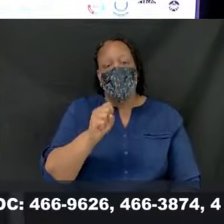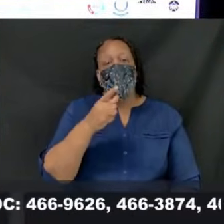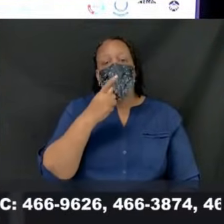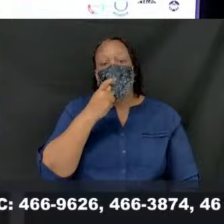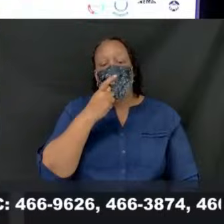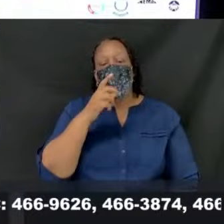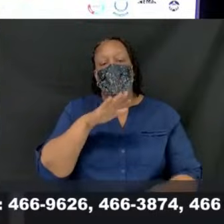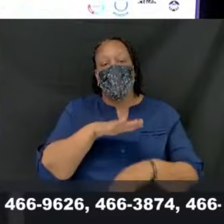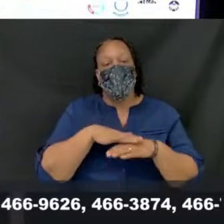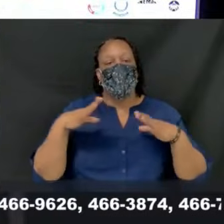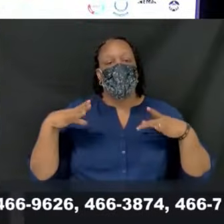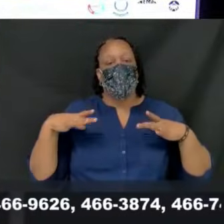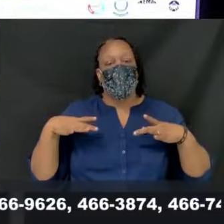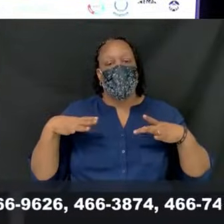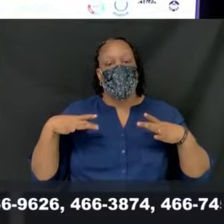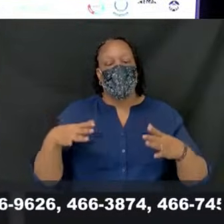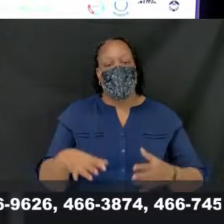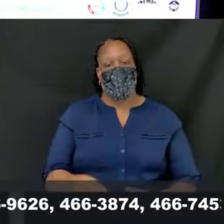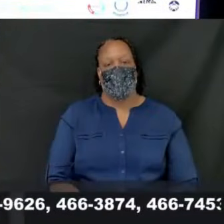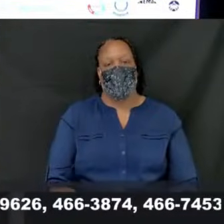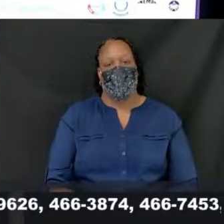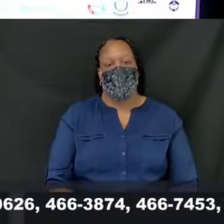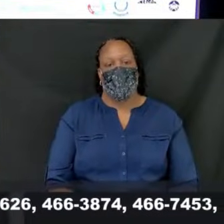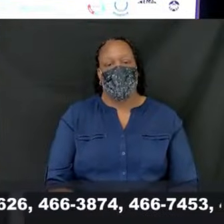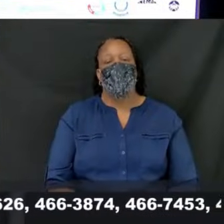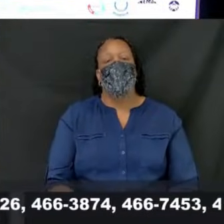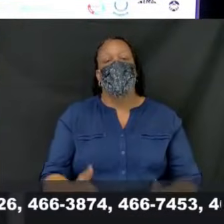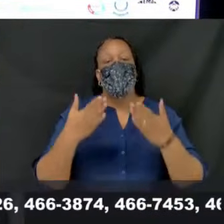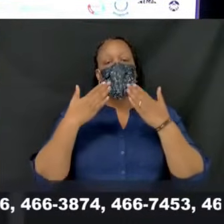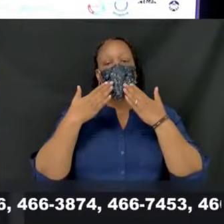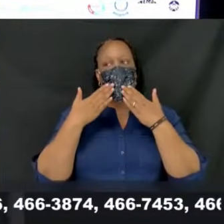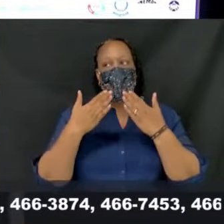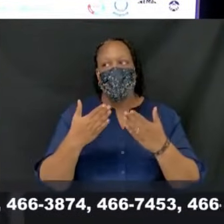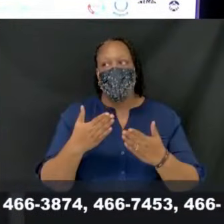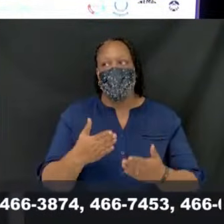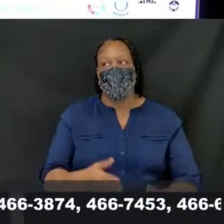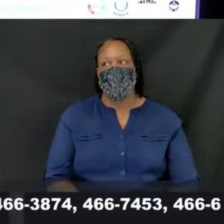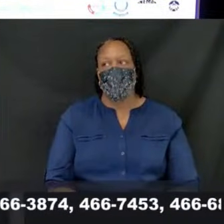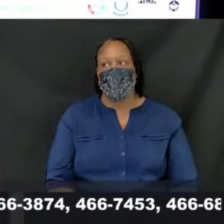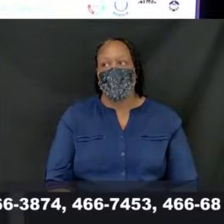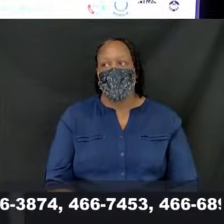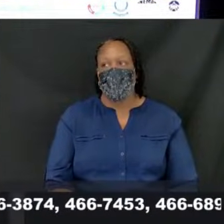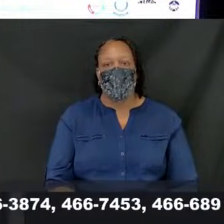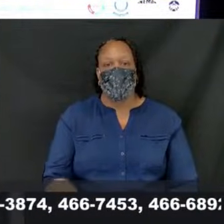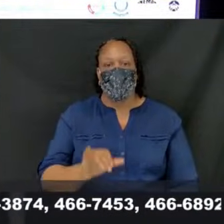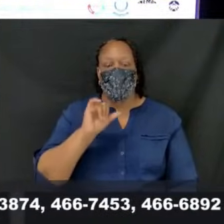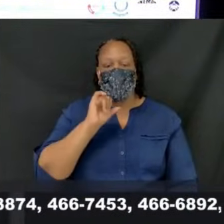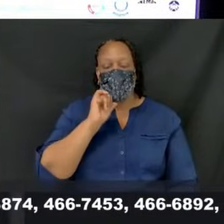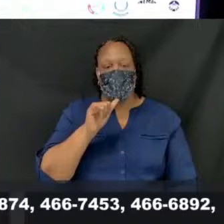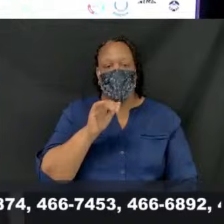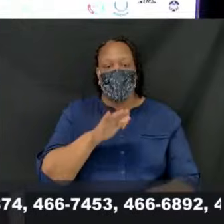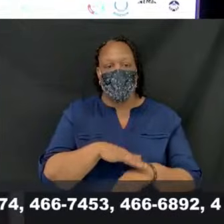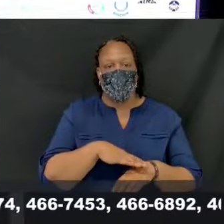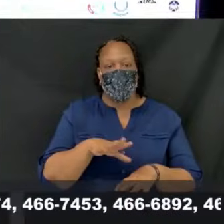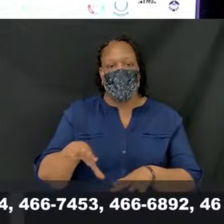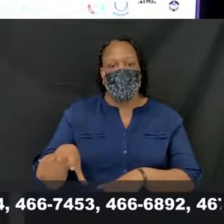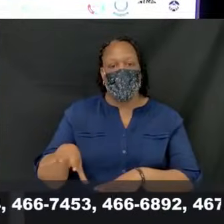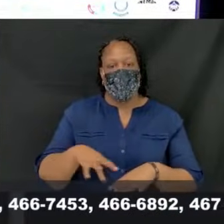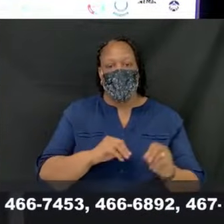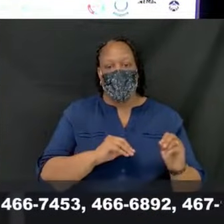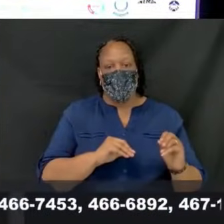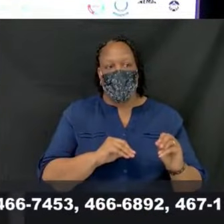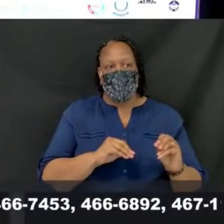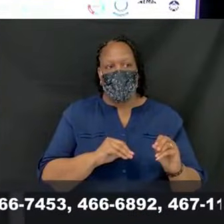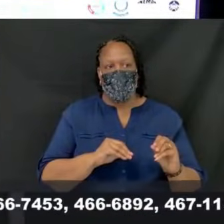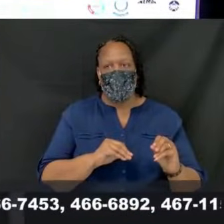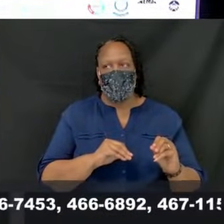on vacation. And Dr. Hazel Laws is not on official leave. I saw something saying